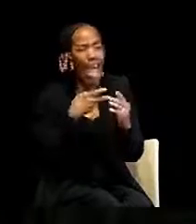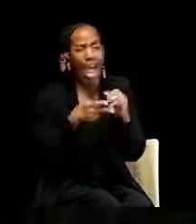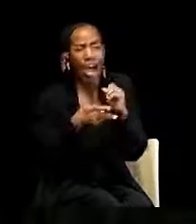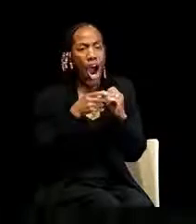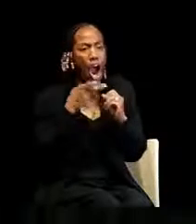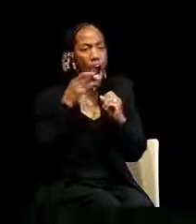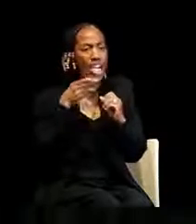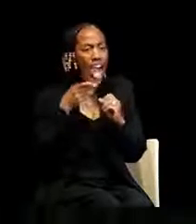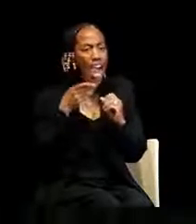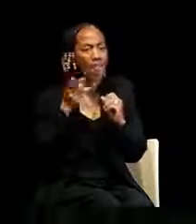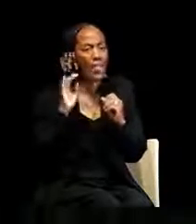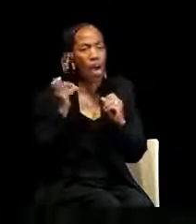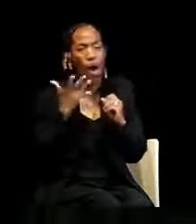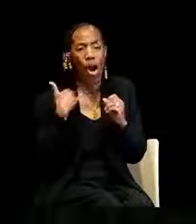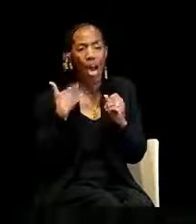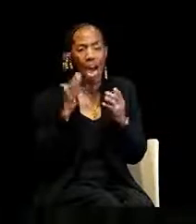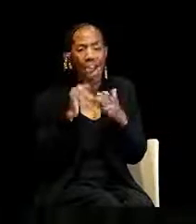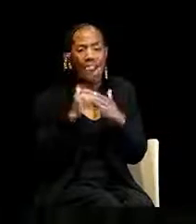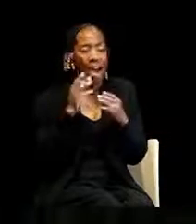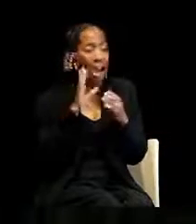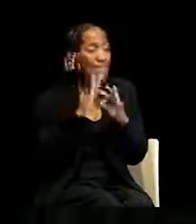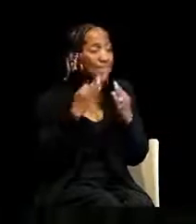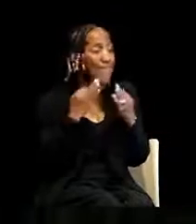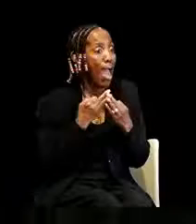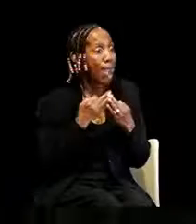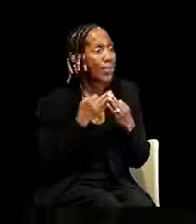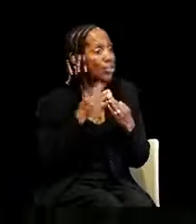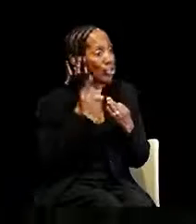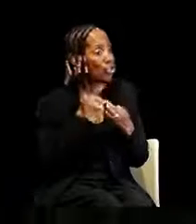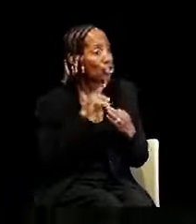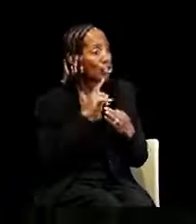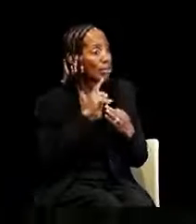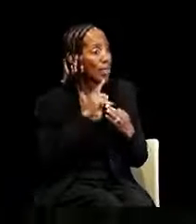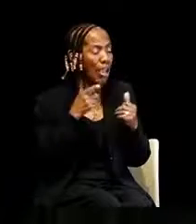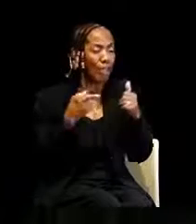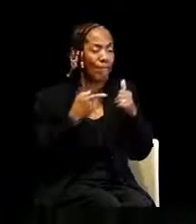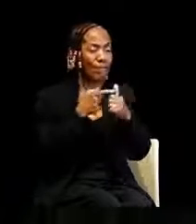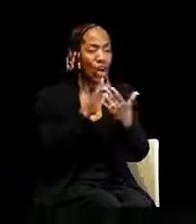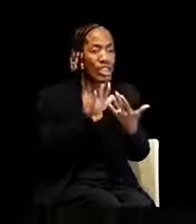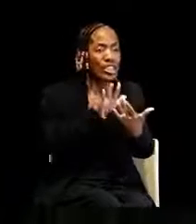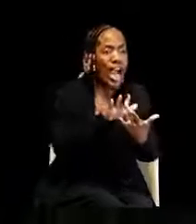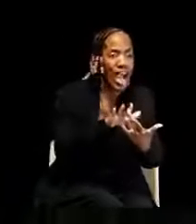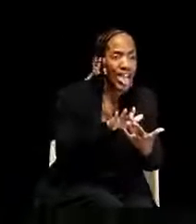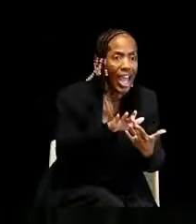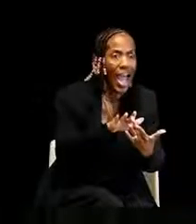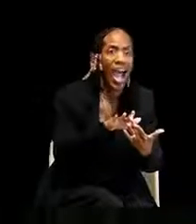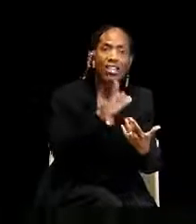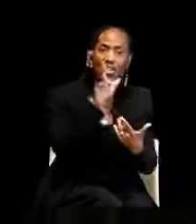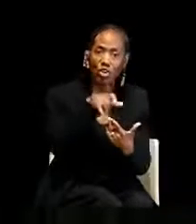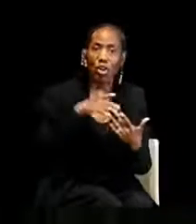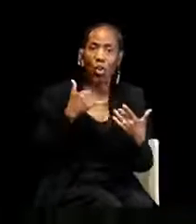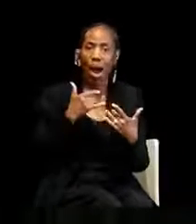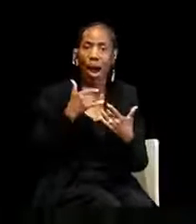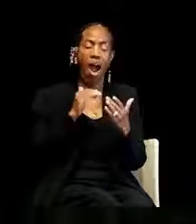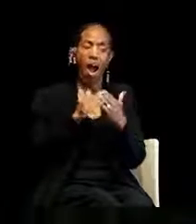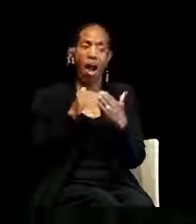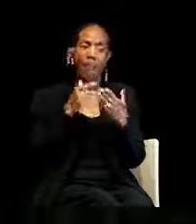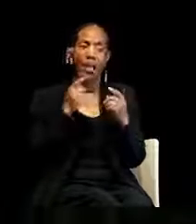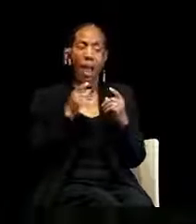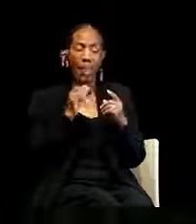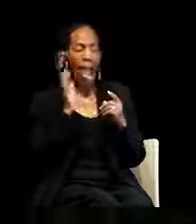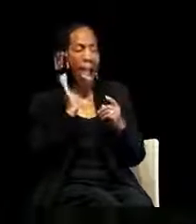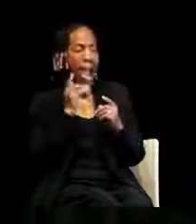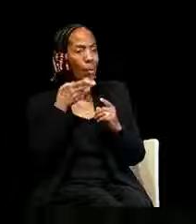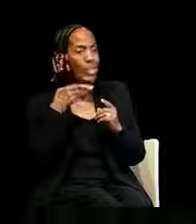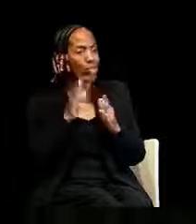of our households. We have our family members who should be our first go-to source, because we know oftentimes like the